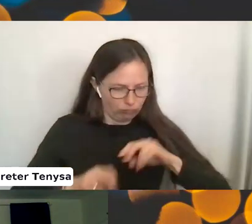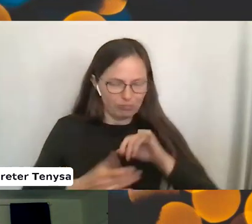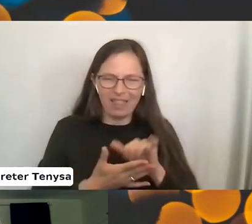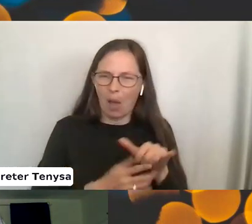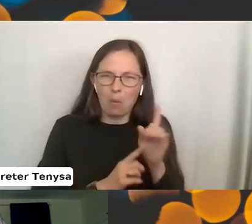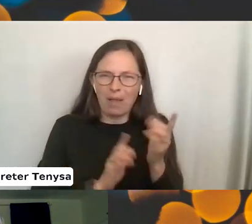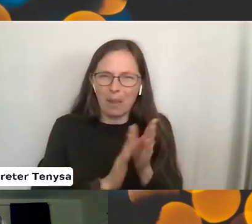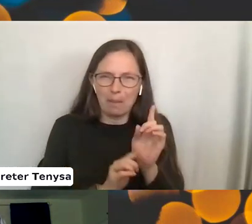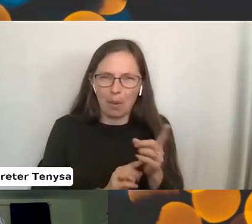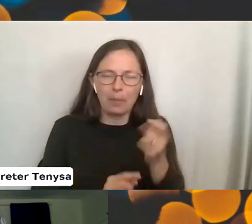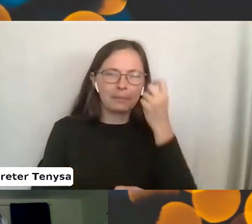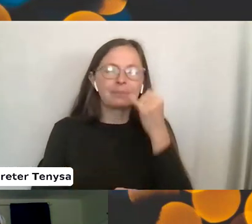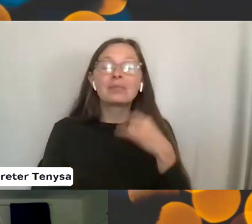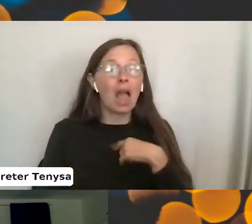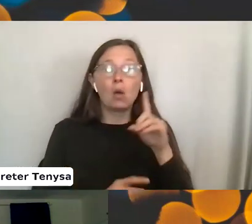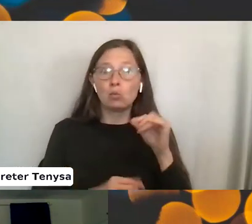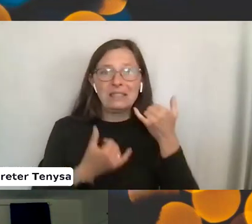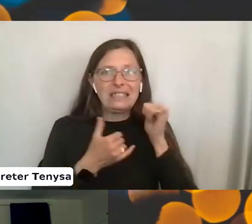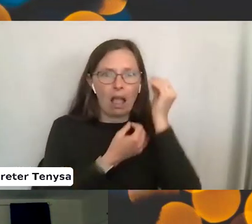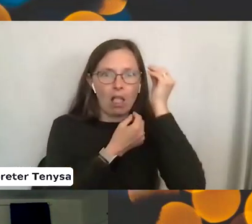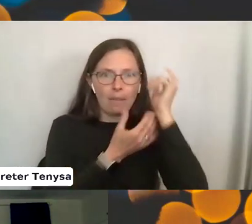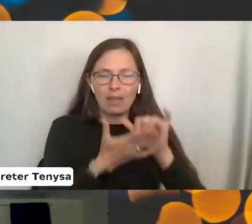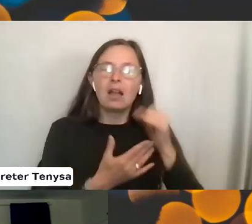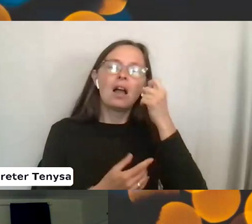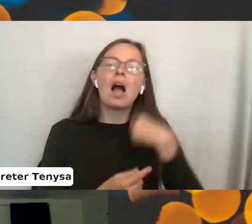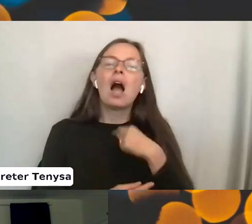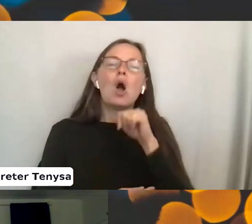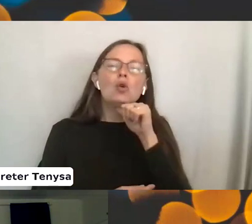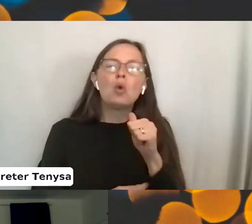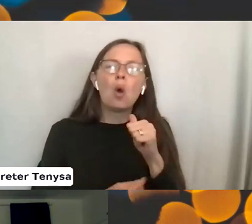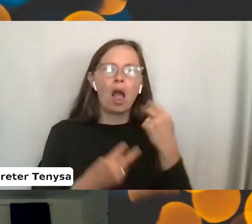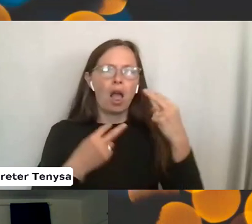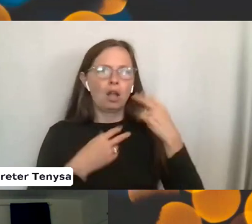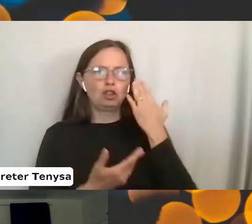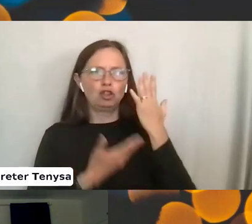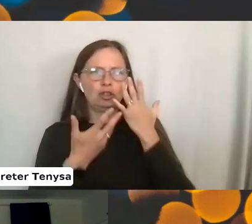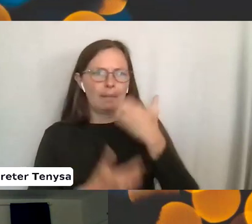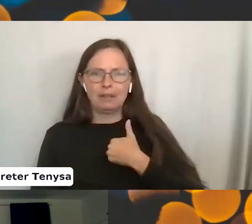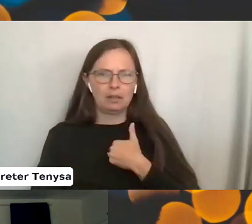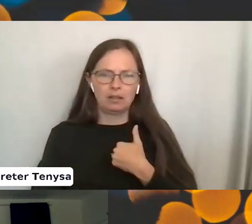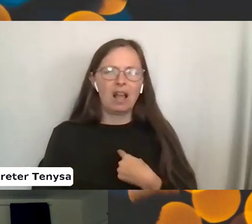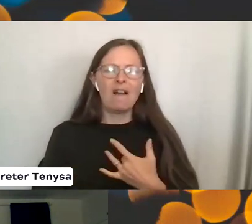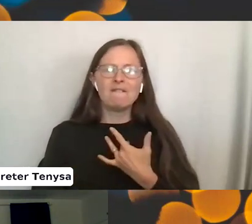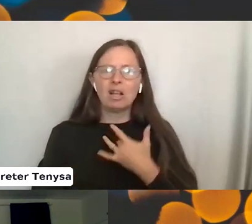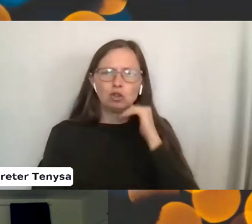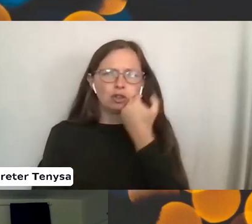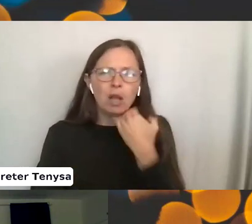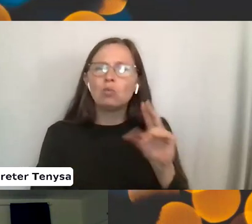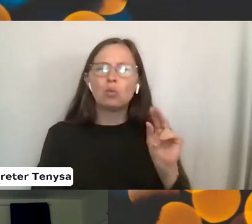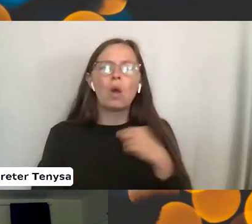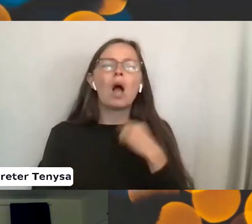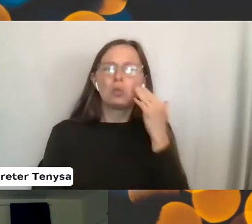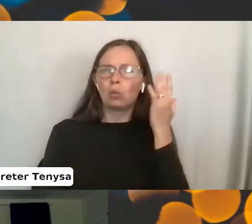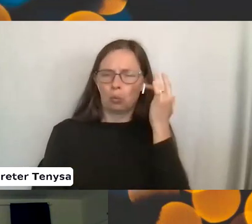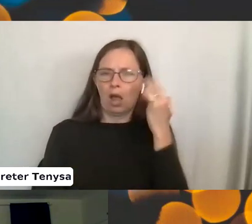moment. But it does haunt me, but not in a way where I shame myself or I feel ashamed. I know why I